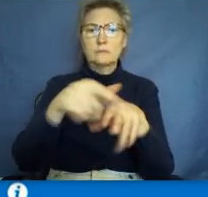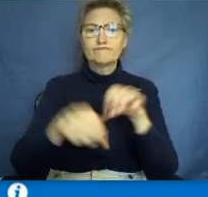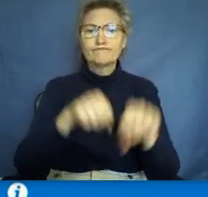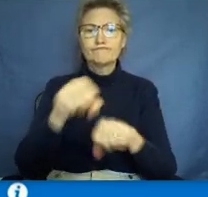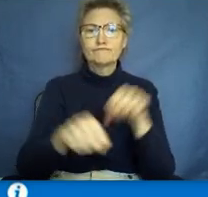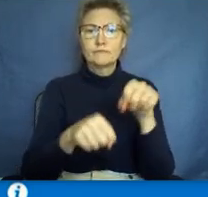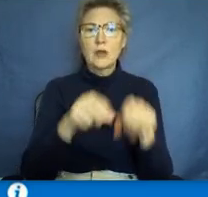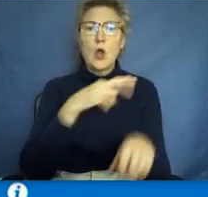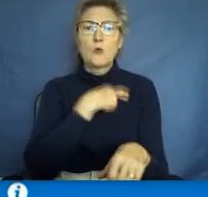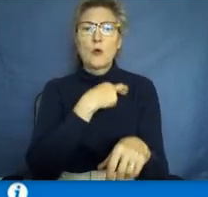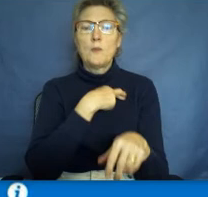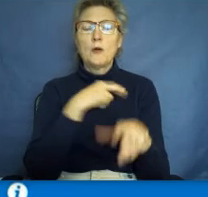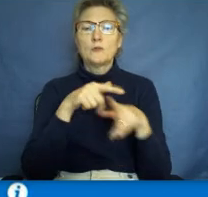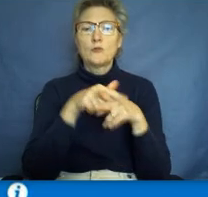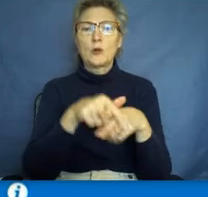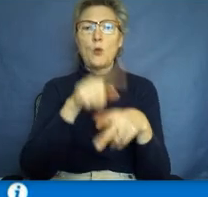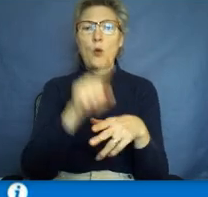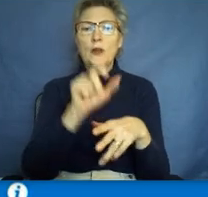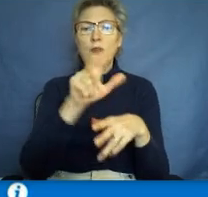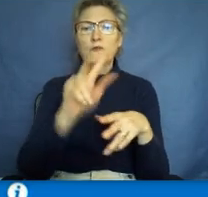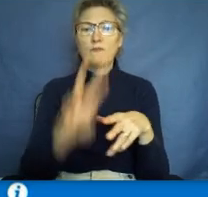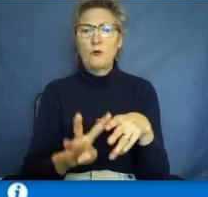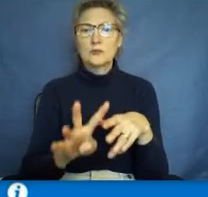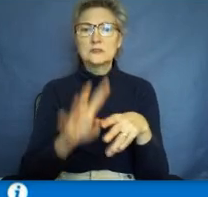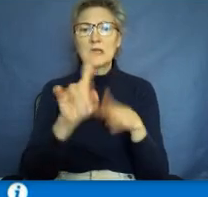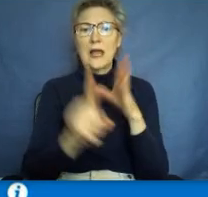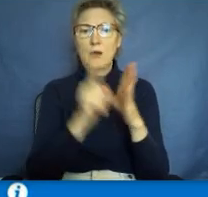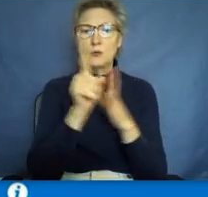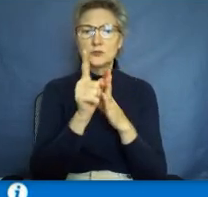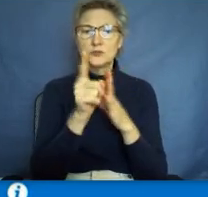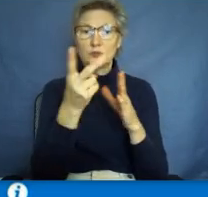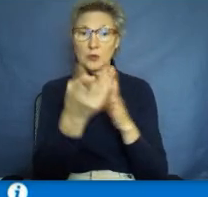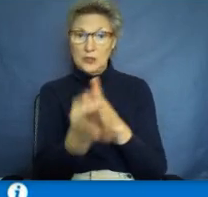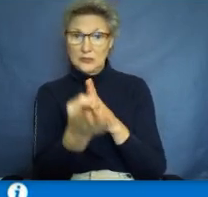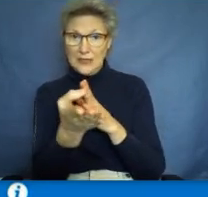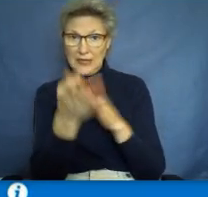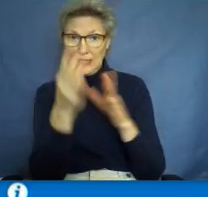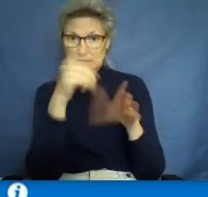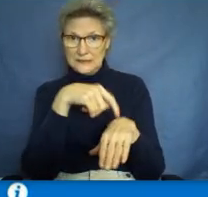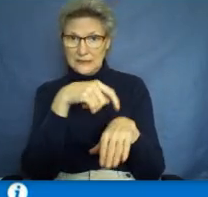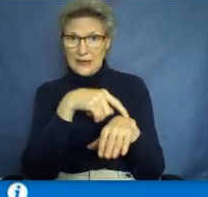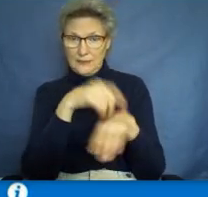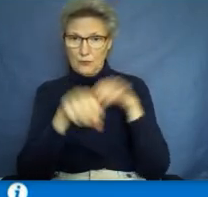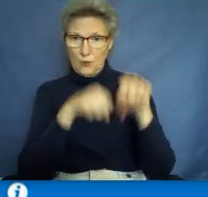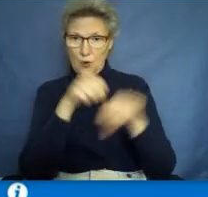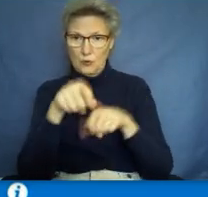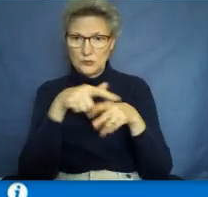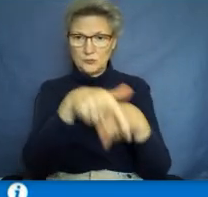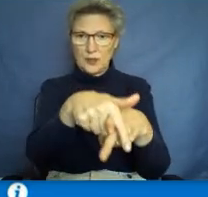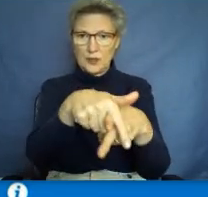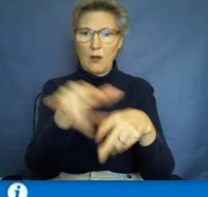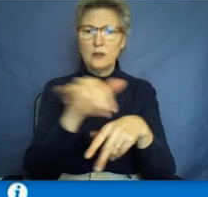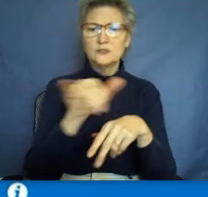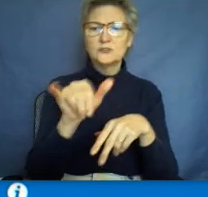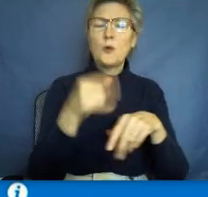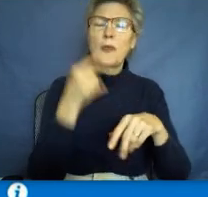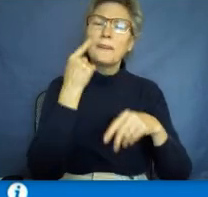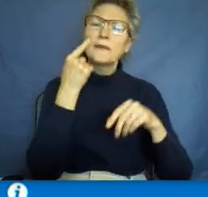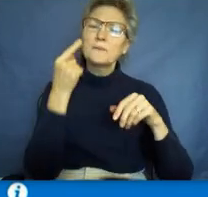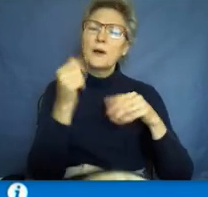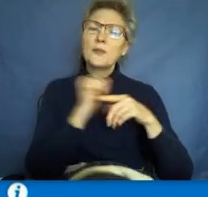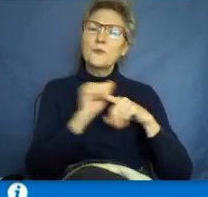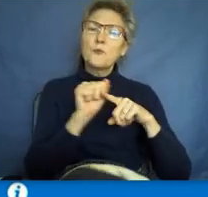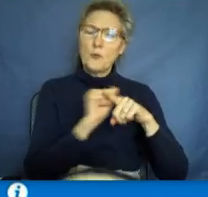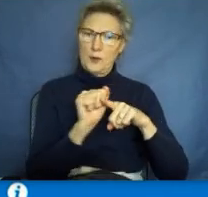I understand why I had to graph 1 3/4 and why I had to graph 2 1/4 on the timeline, but why did I do